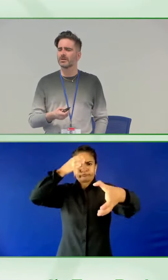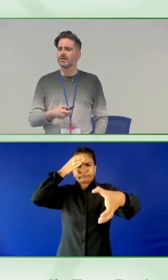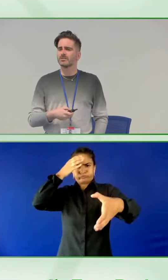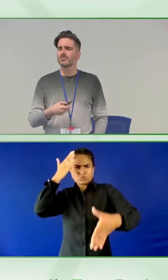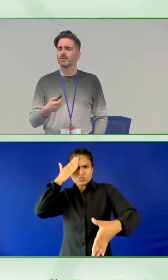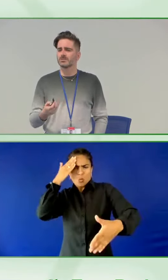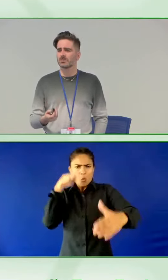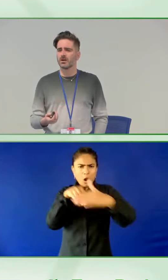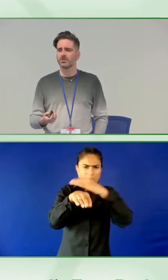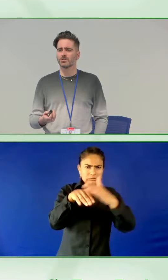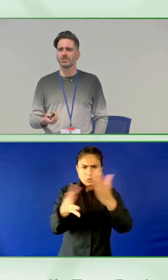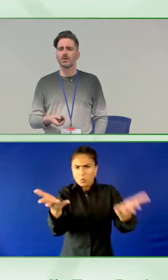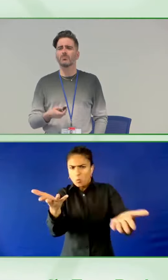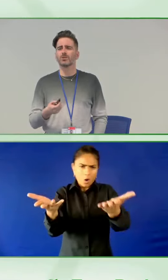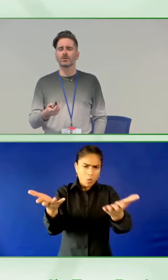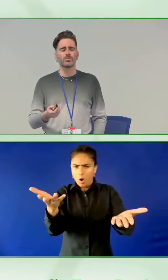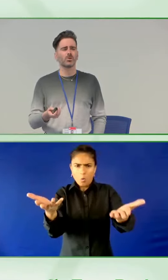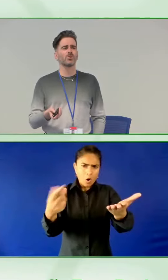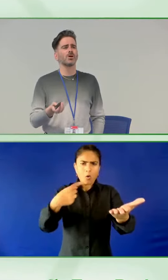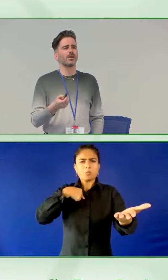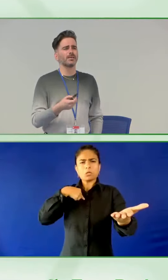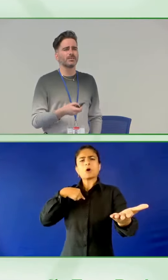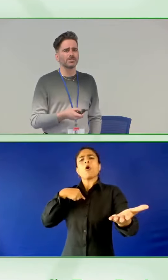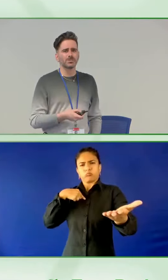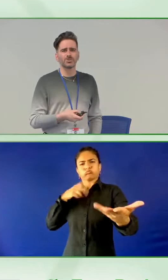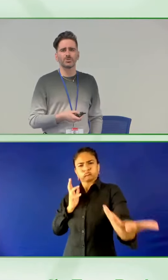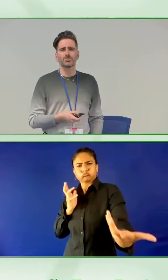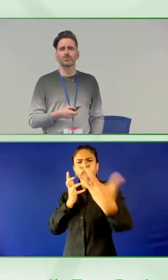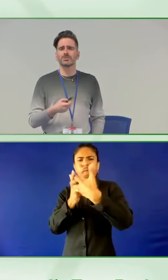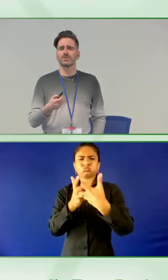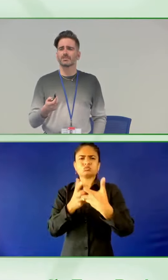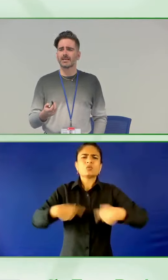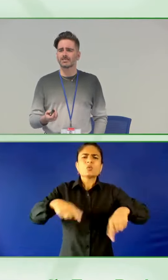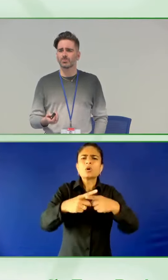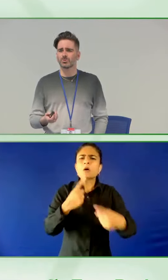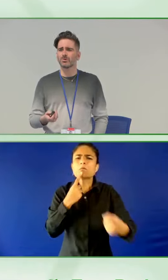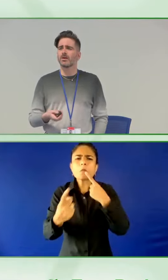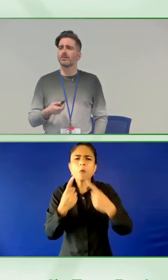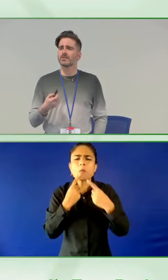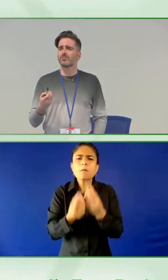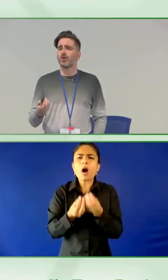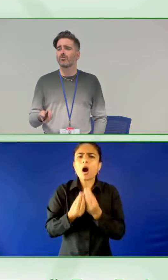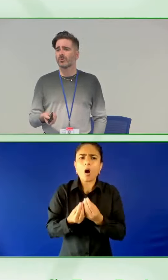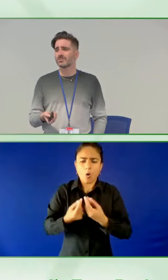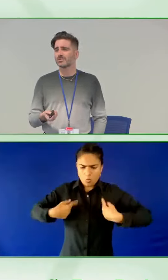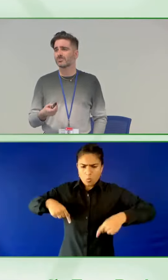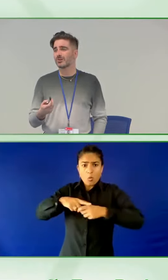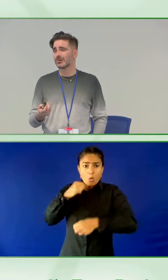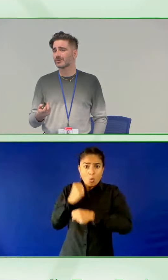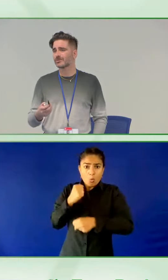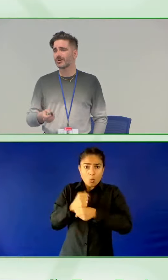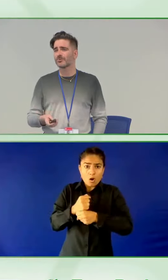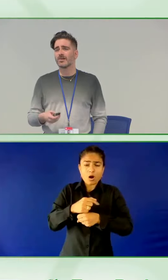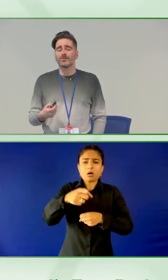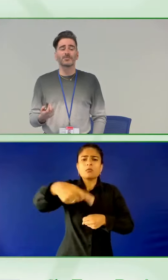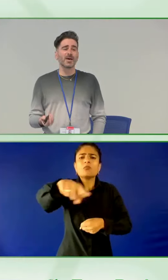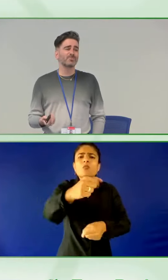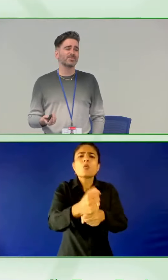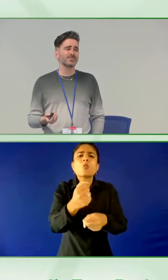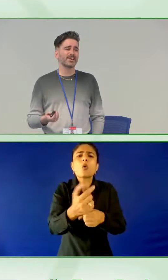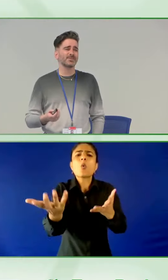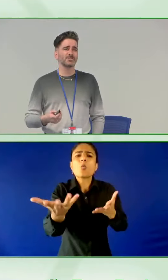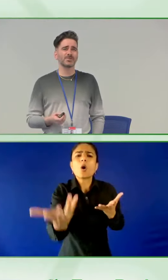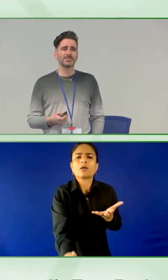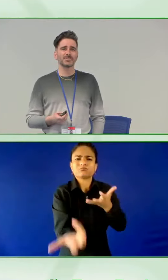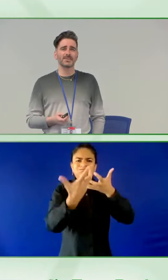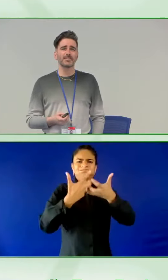is doing to make technology applicable, easy to use, accessible, and to have all voices be heard? So with that